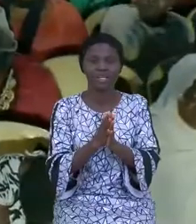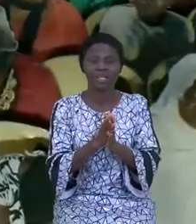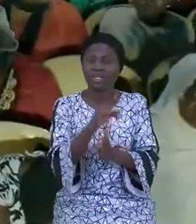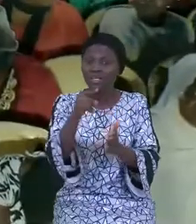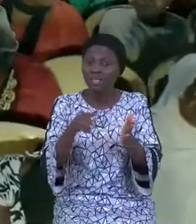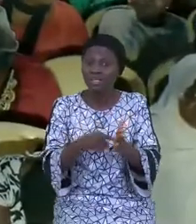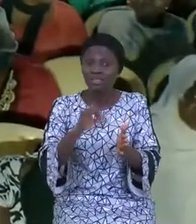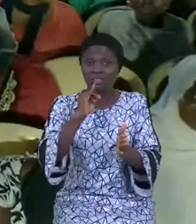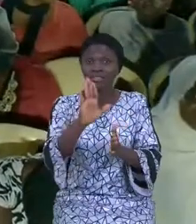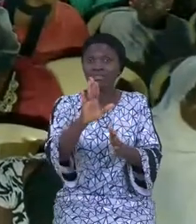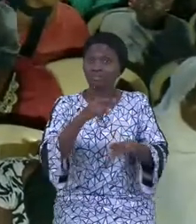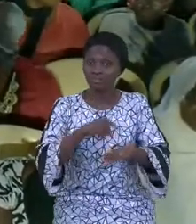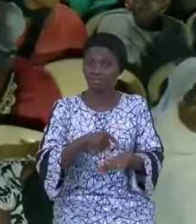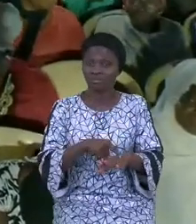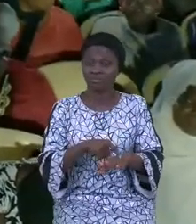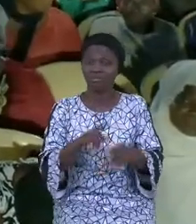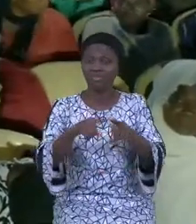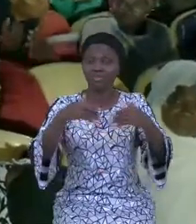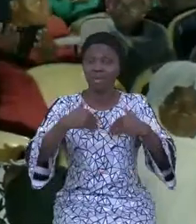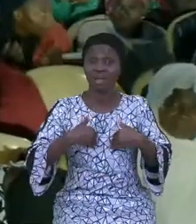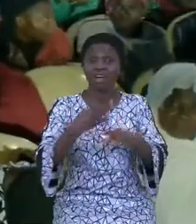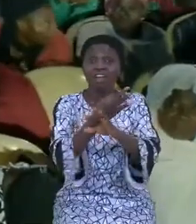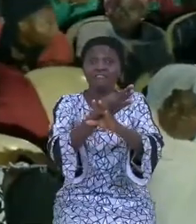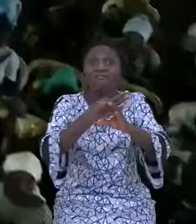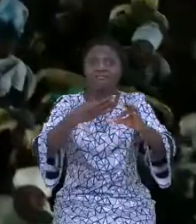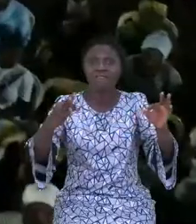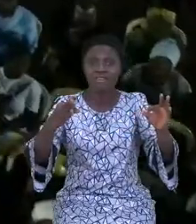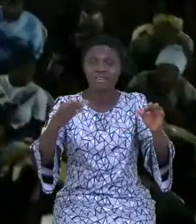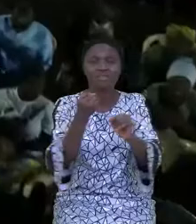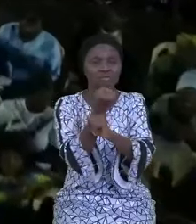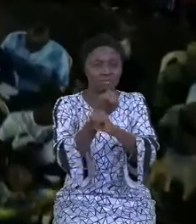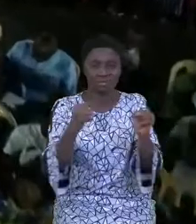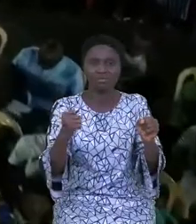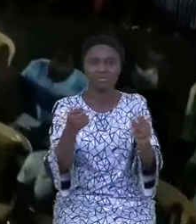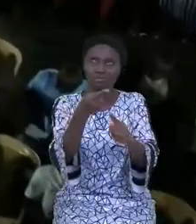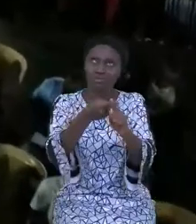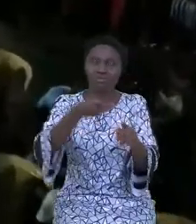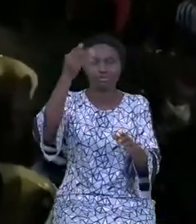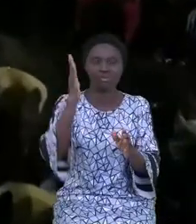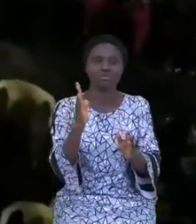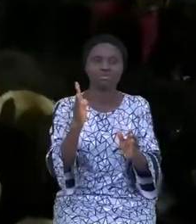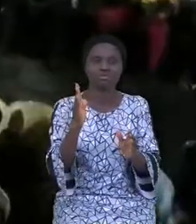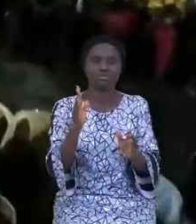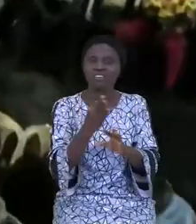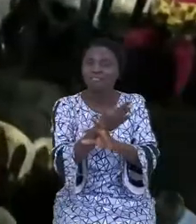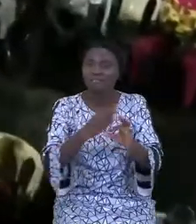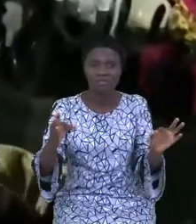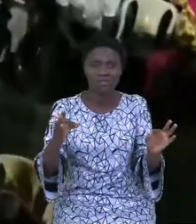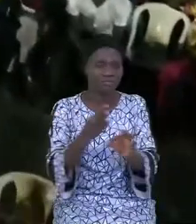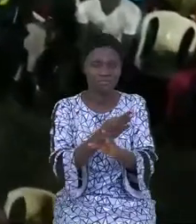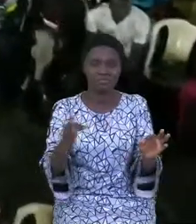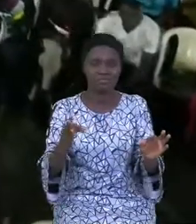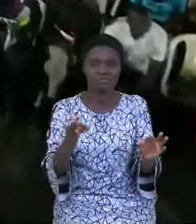to have the free salvation from the Lord. Free. We don't pay